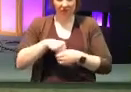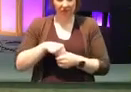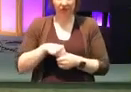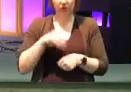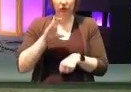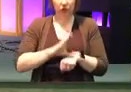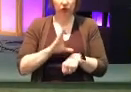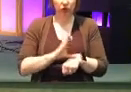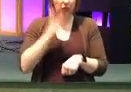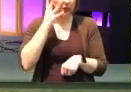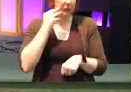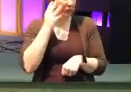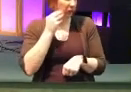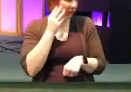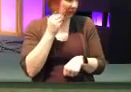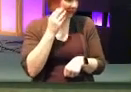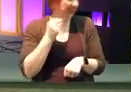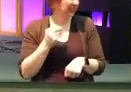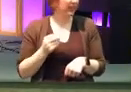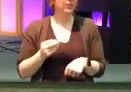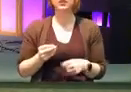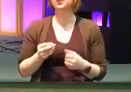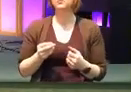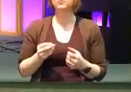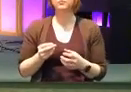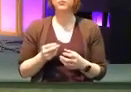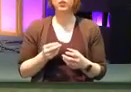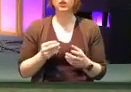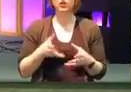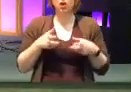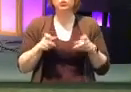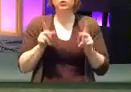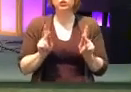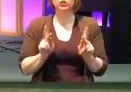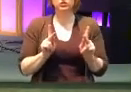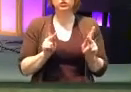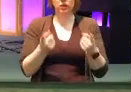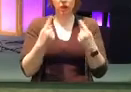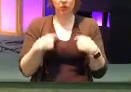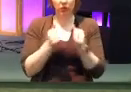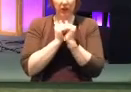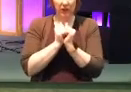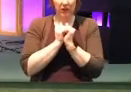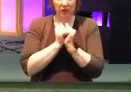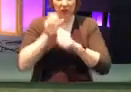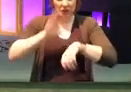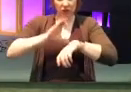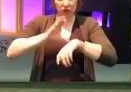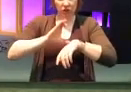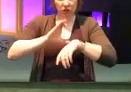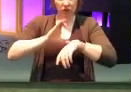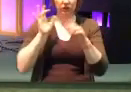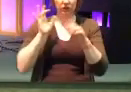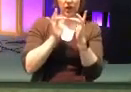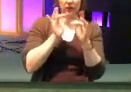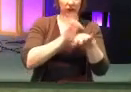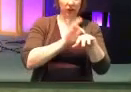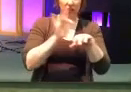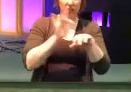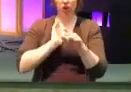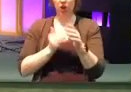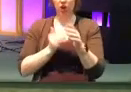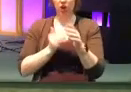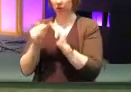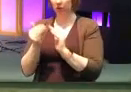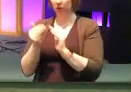church and experiencing an opportunity to come together as a church and to reach our community because of